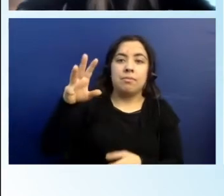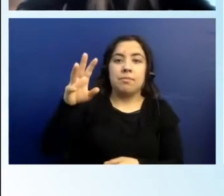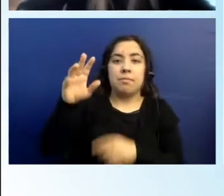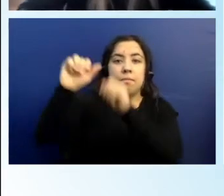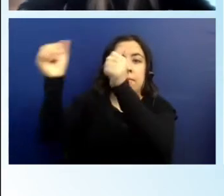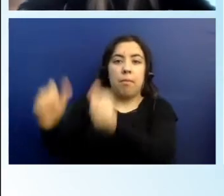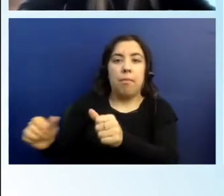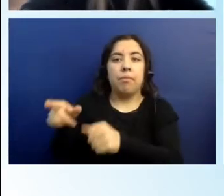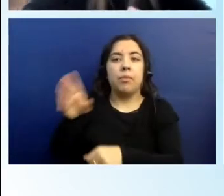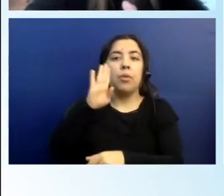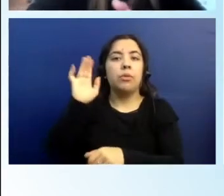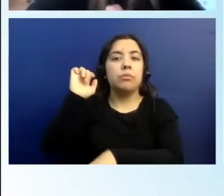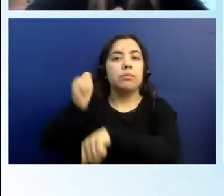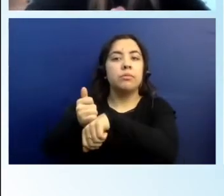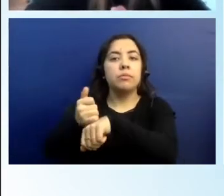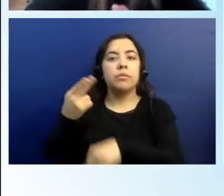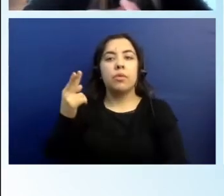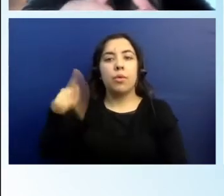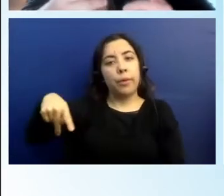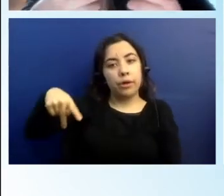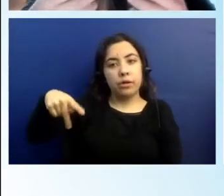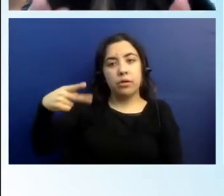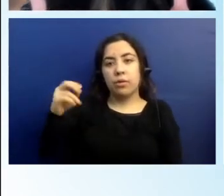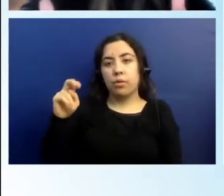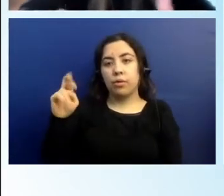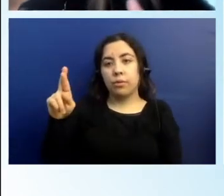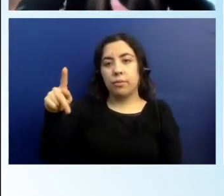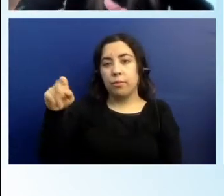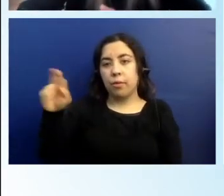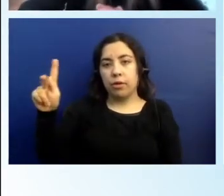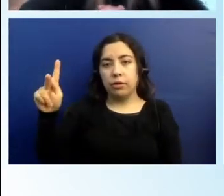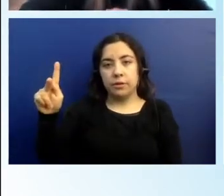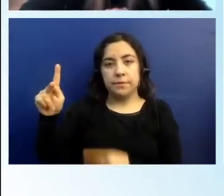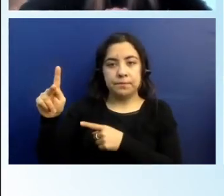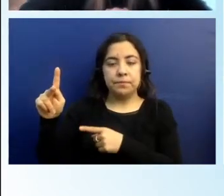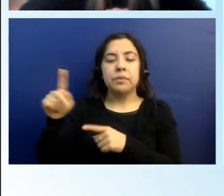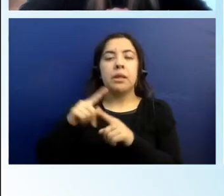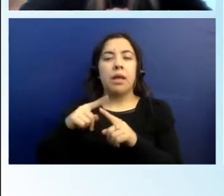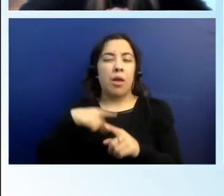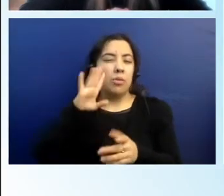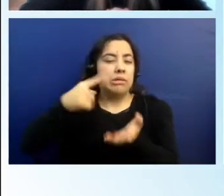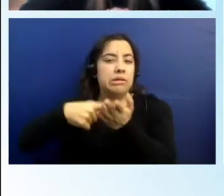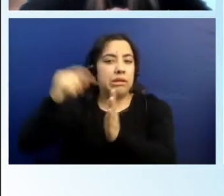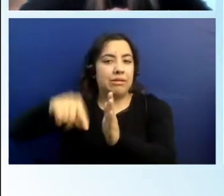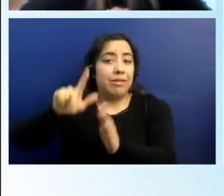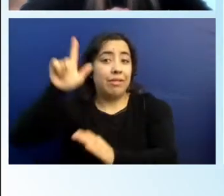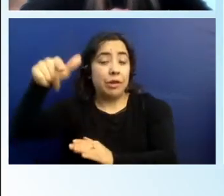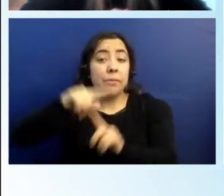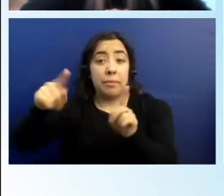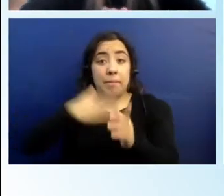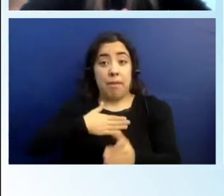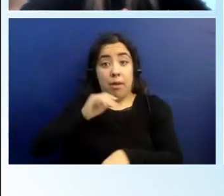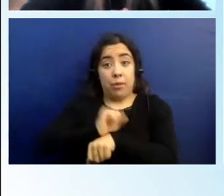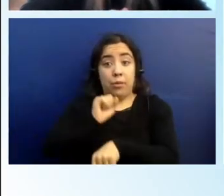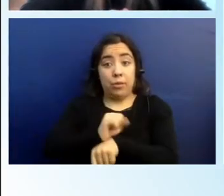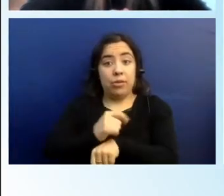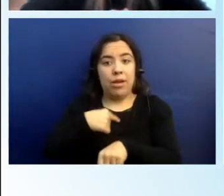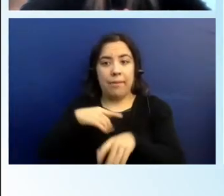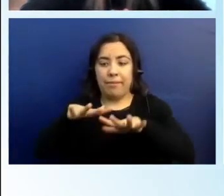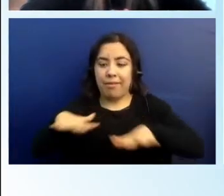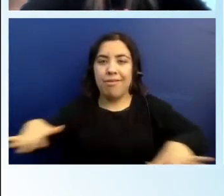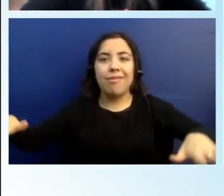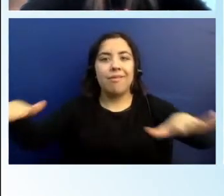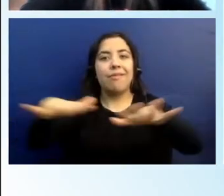more about that later. But through my work, you know, as a land artist, I really want to remind the